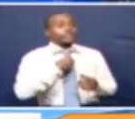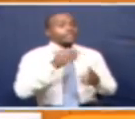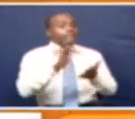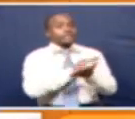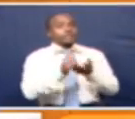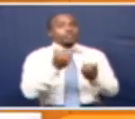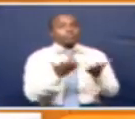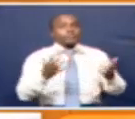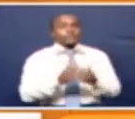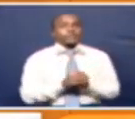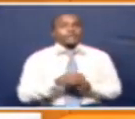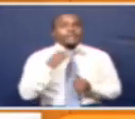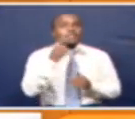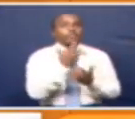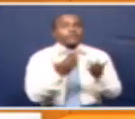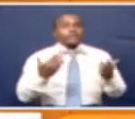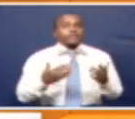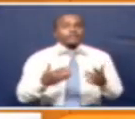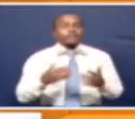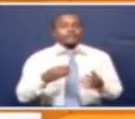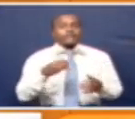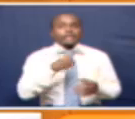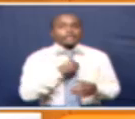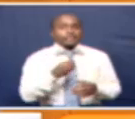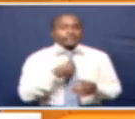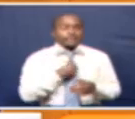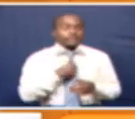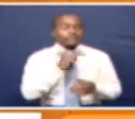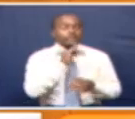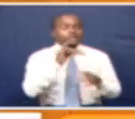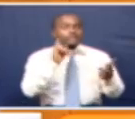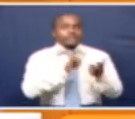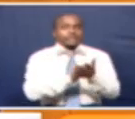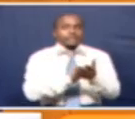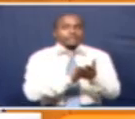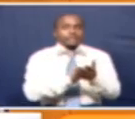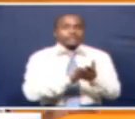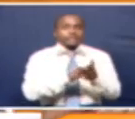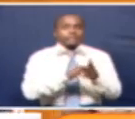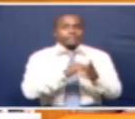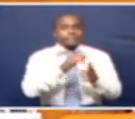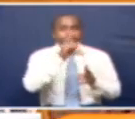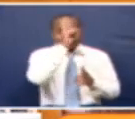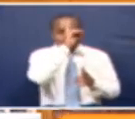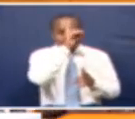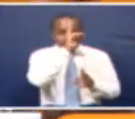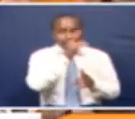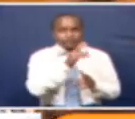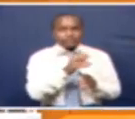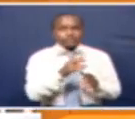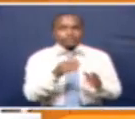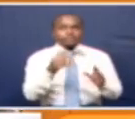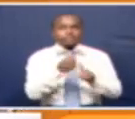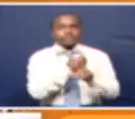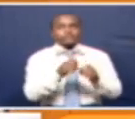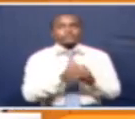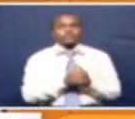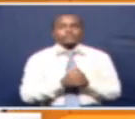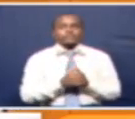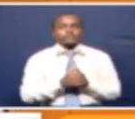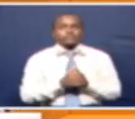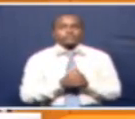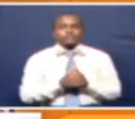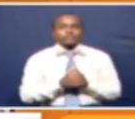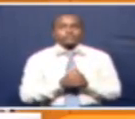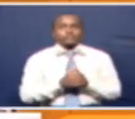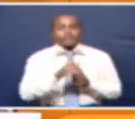The only thing I regret is that the police action. So she doesn't regret led, the loss of property. Let me just finish. But there was looting. There was destruction of property. The